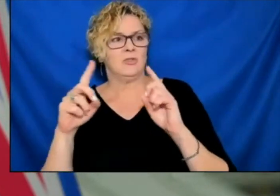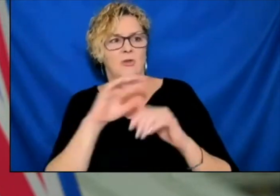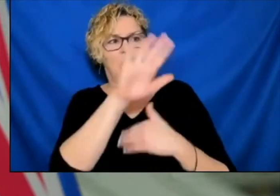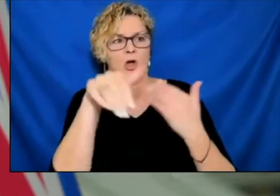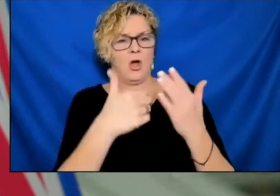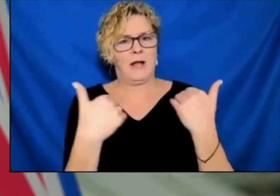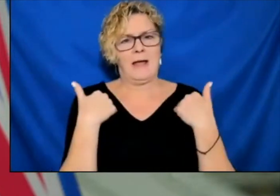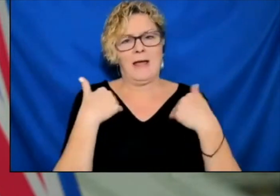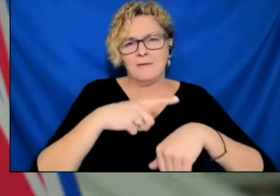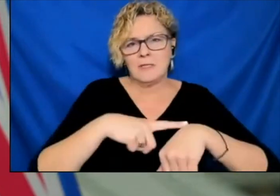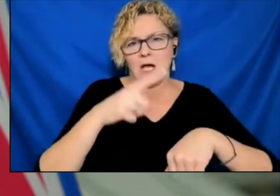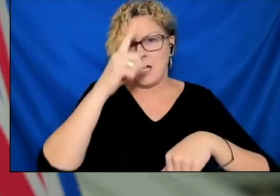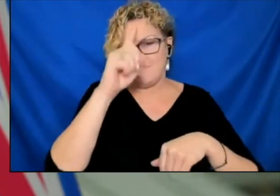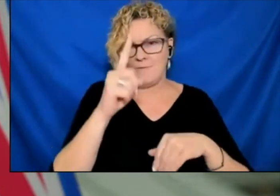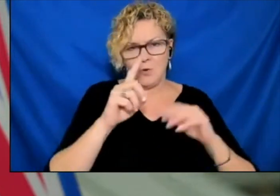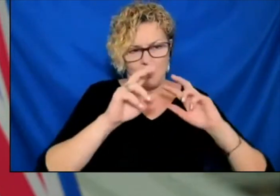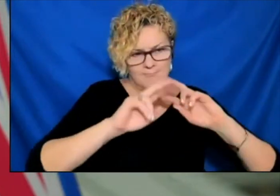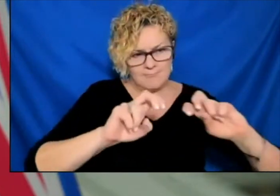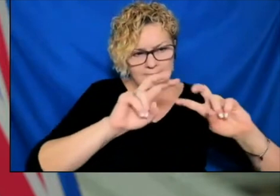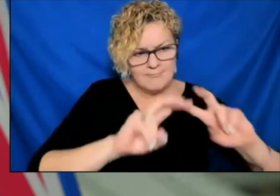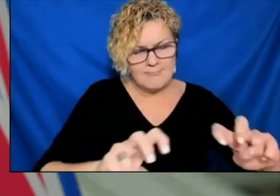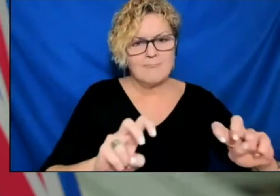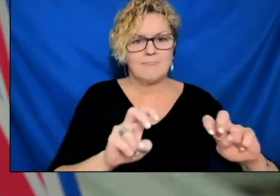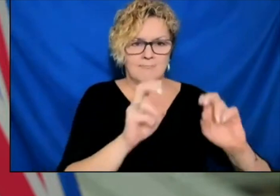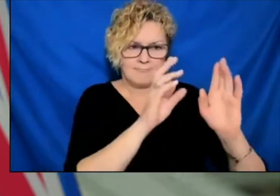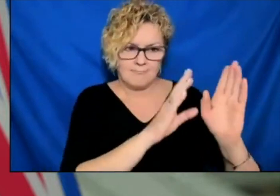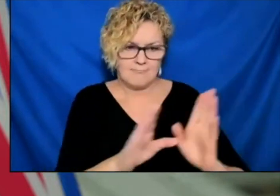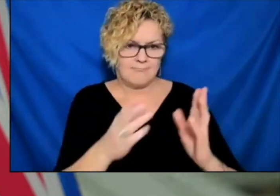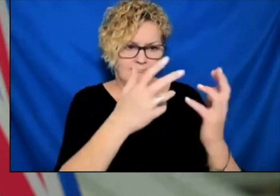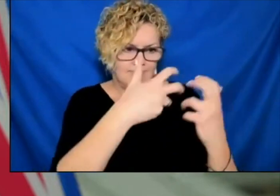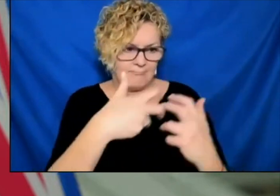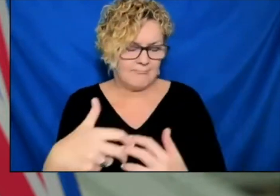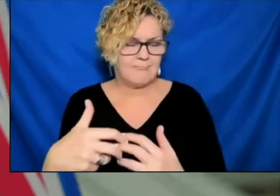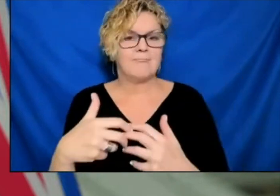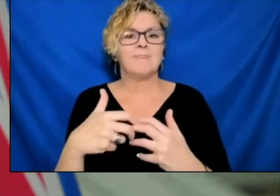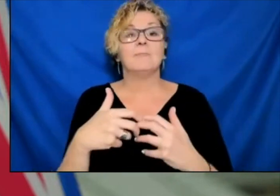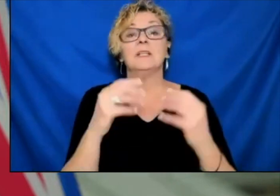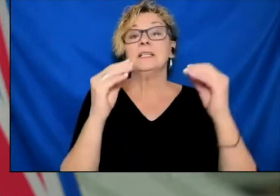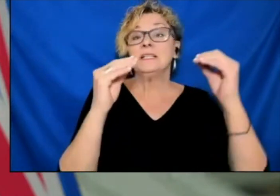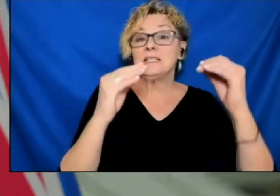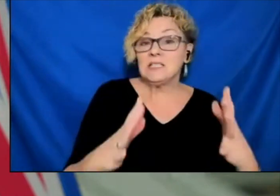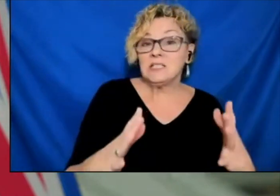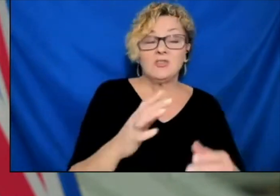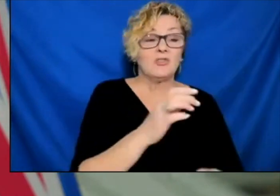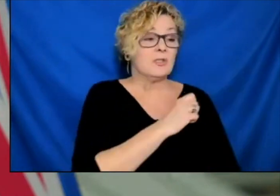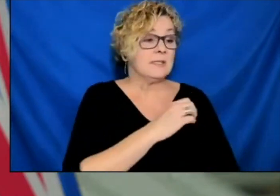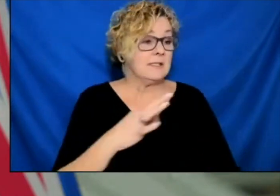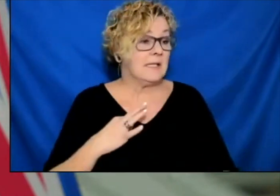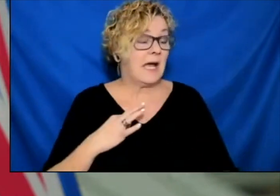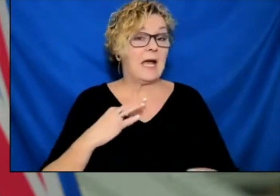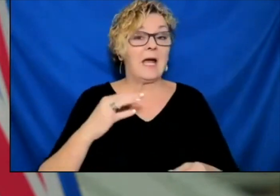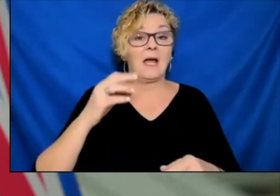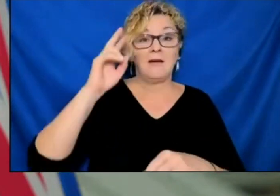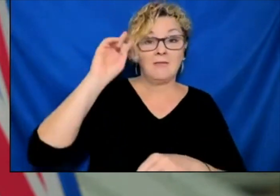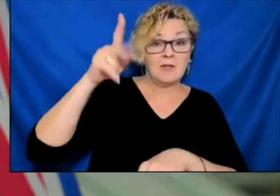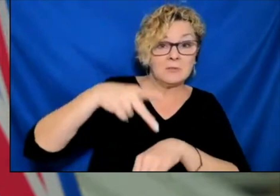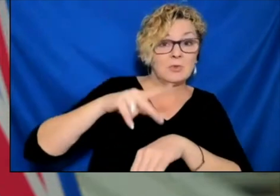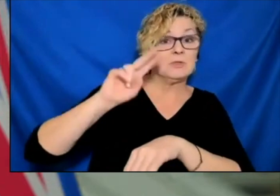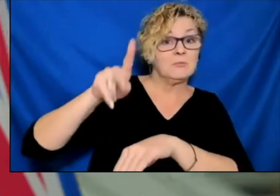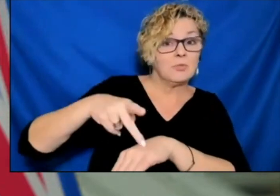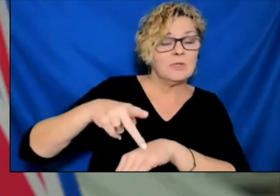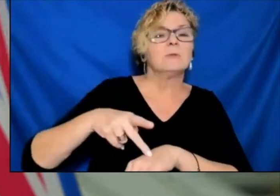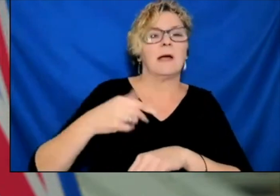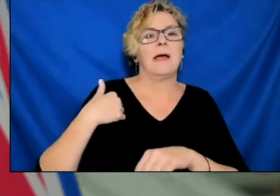our education system. And it will also provide teachers, staff, and administrators time to prepare for